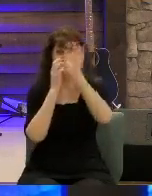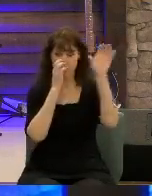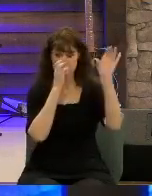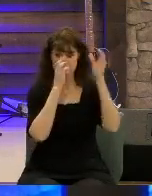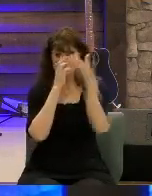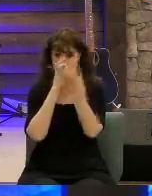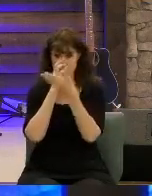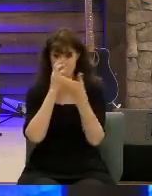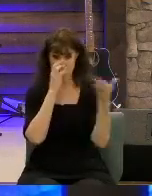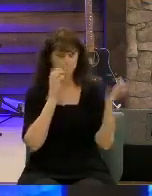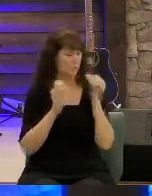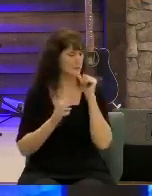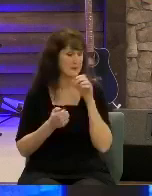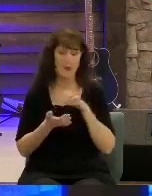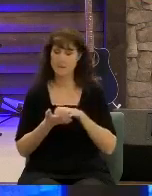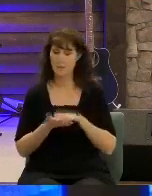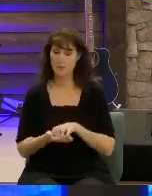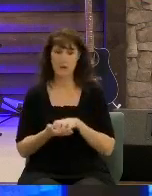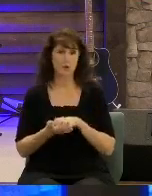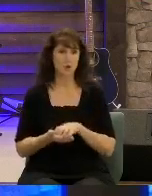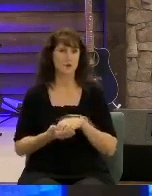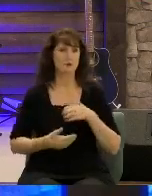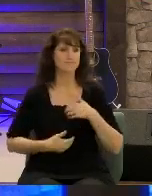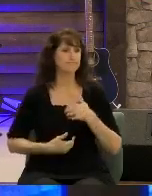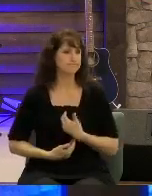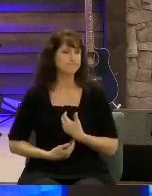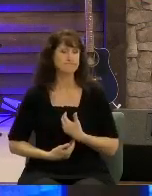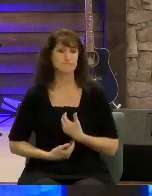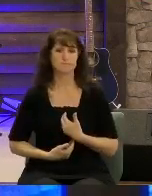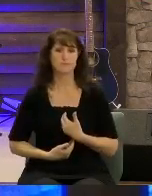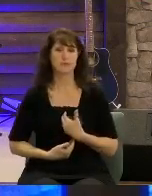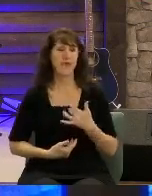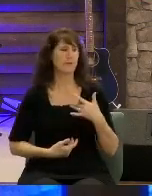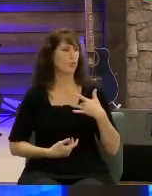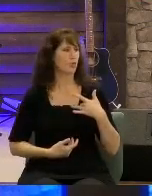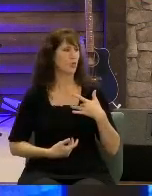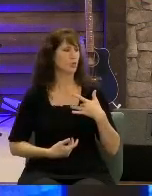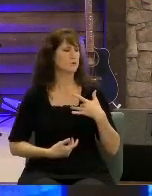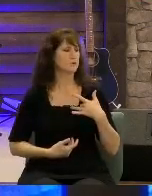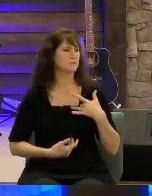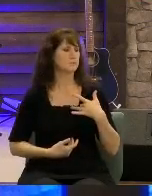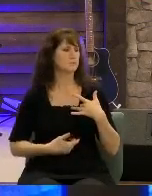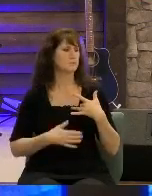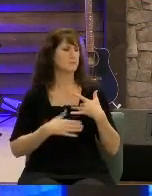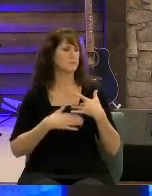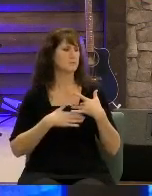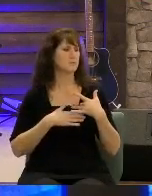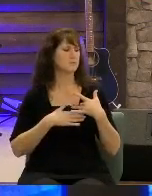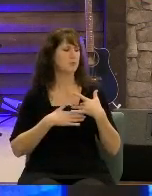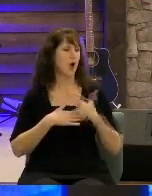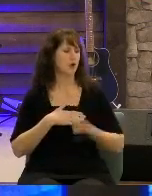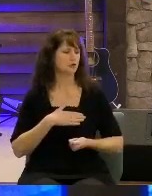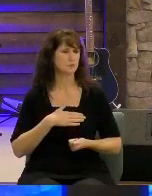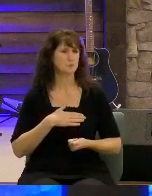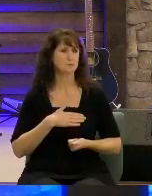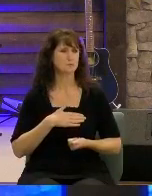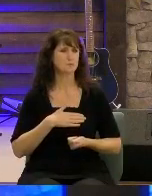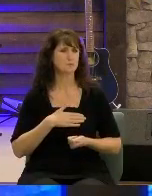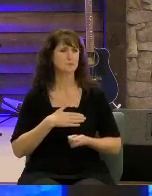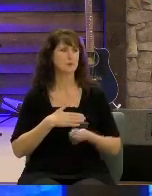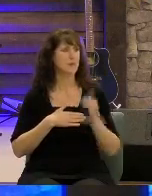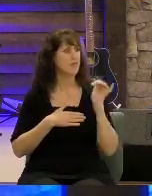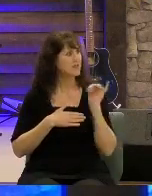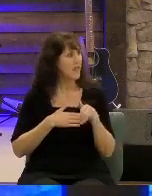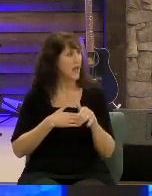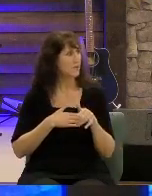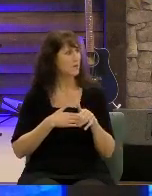will not grow weary and lose heart. Amen. Is that a powerful word? You know, that was a powerful kickoff. And that